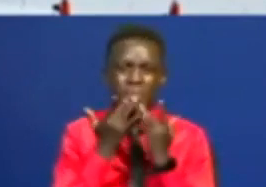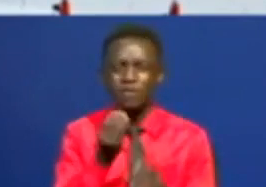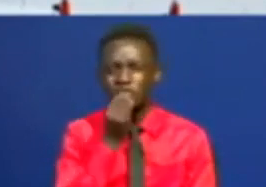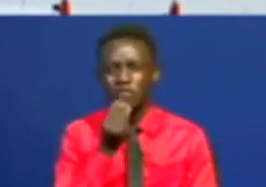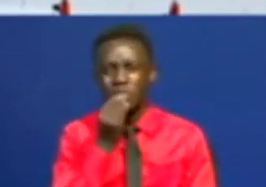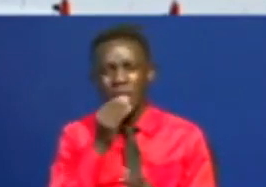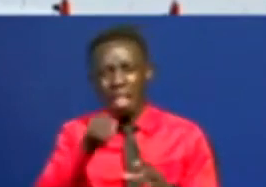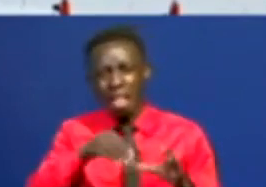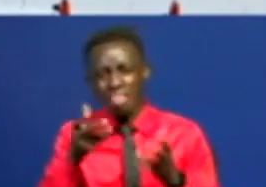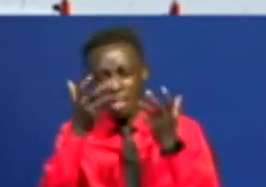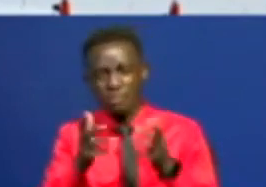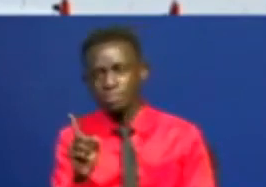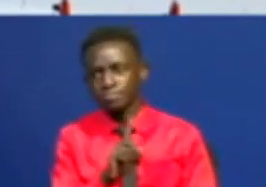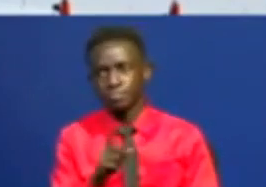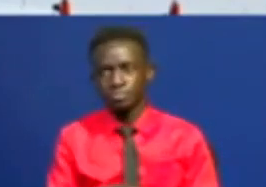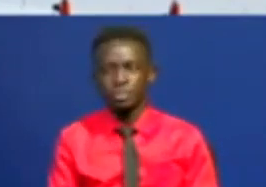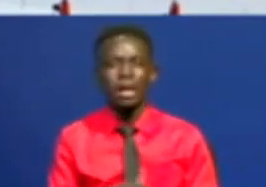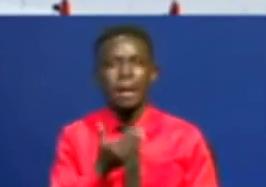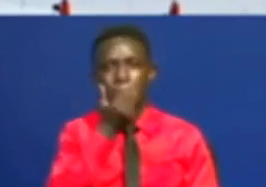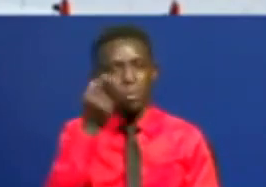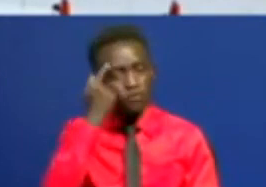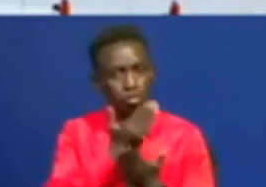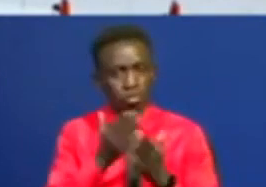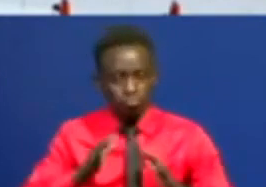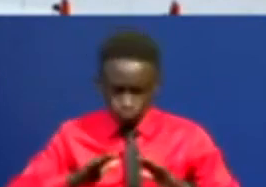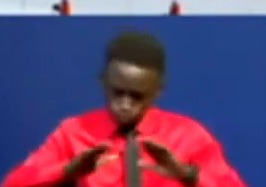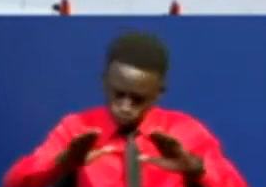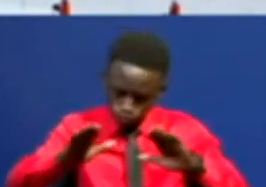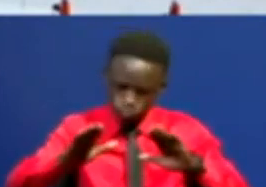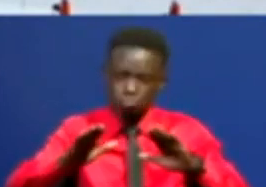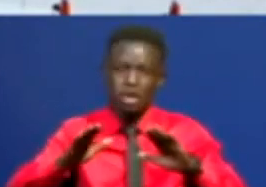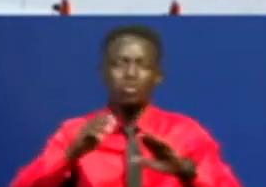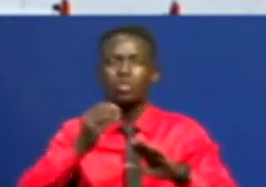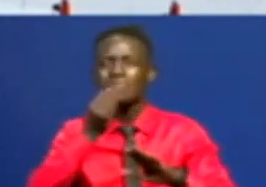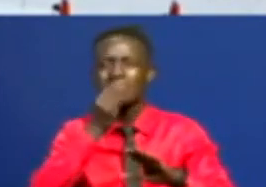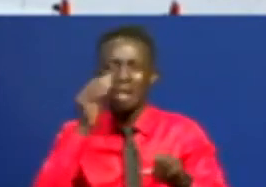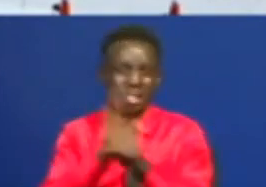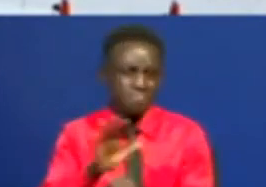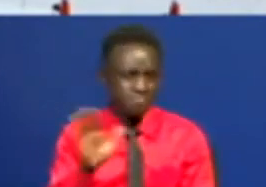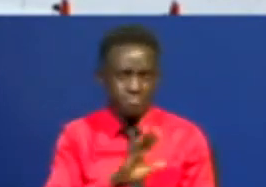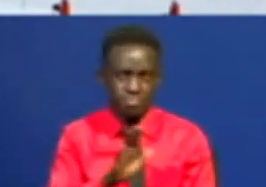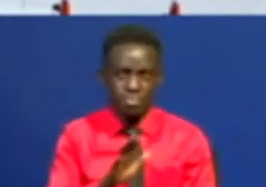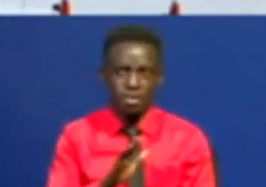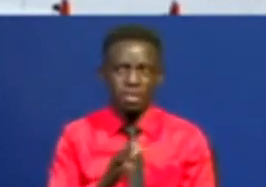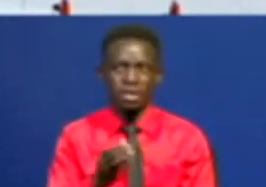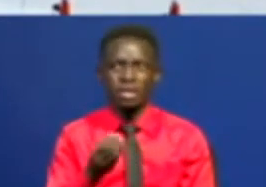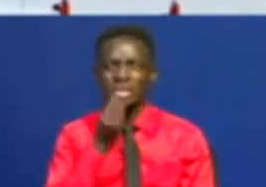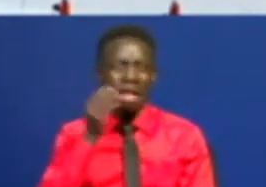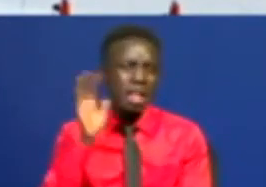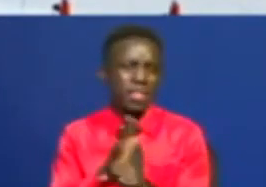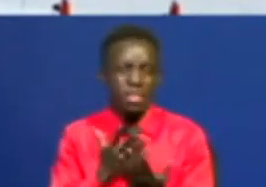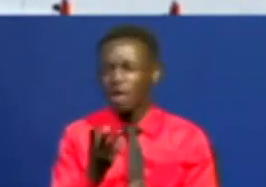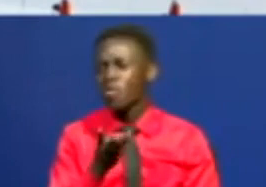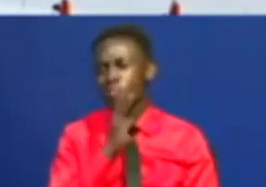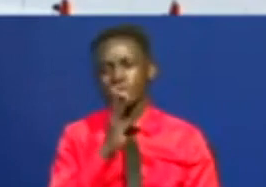after hijama. It's better for you to lay down, just lay low, don't take a lot of food, don't take a lot of sweet things, just drink enough